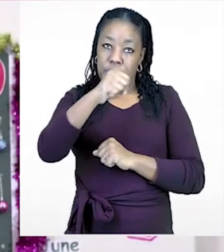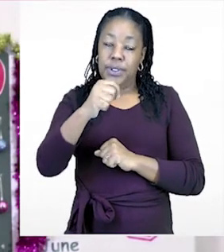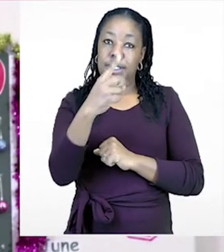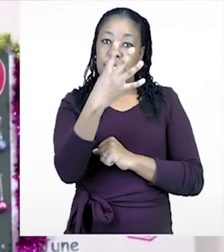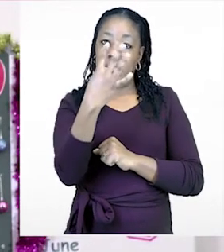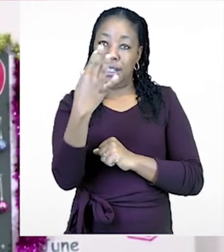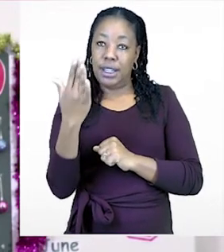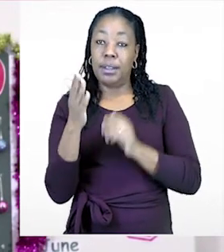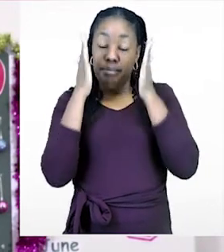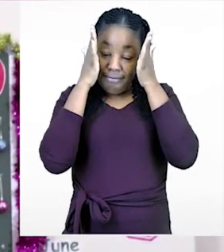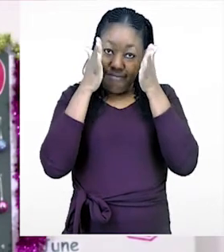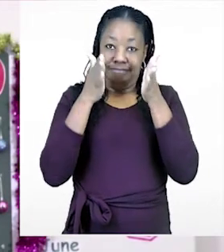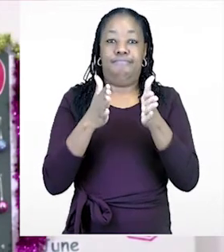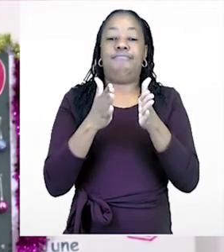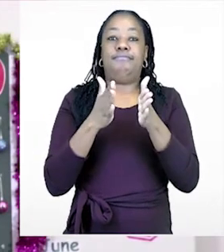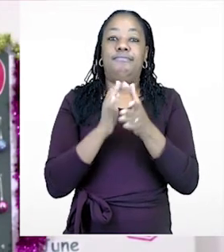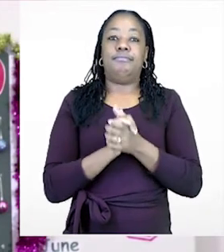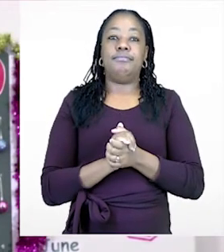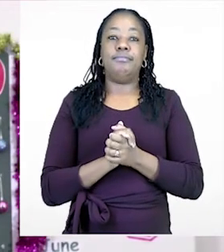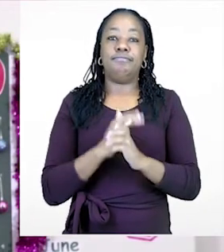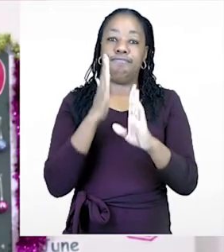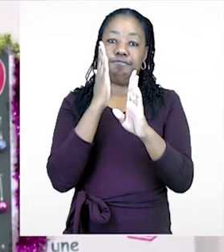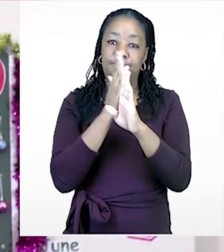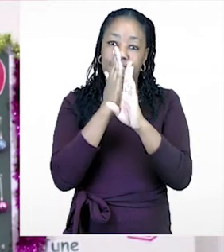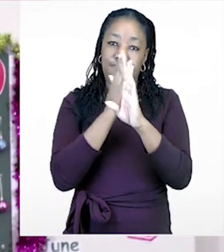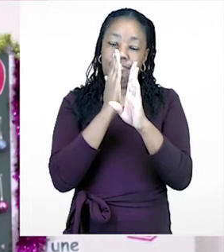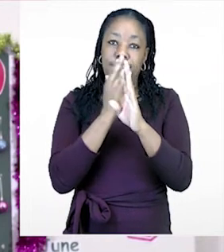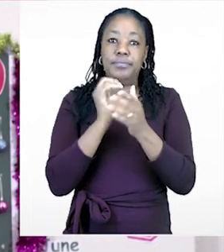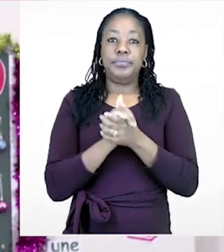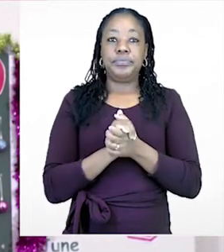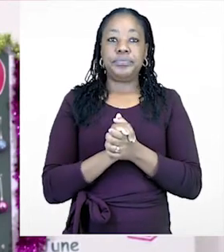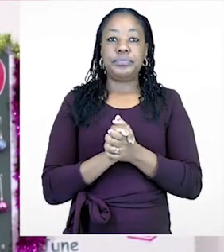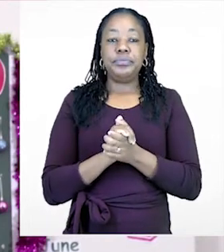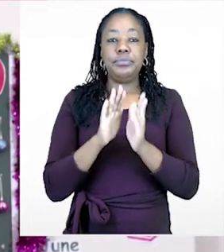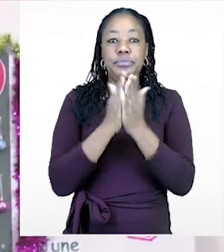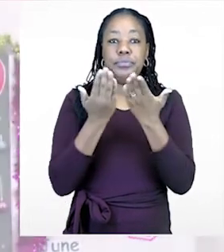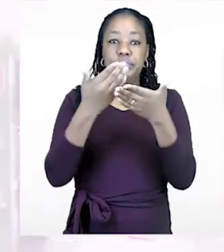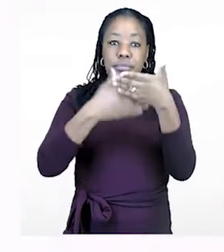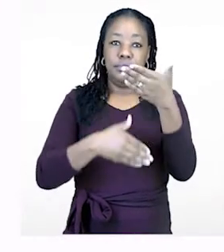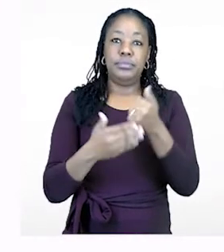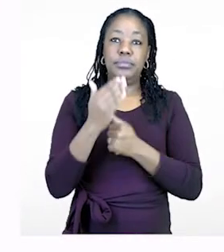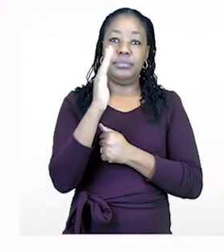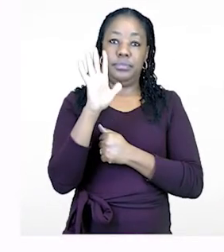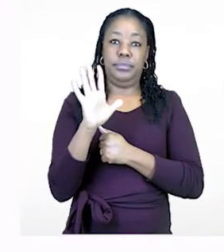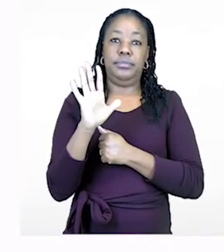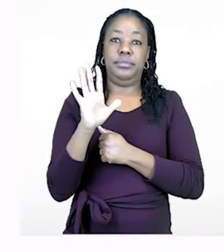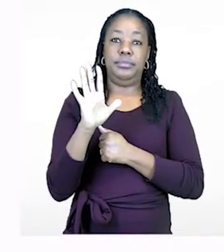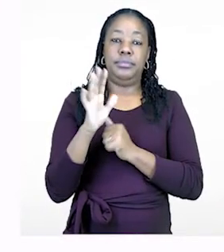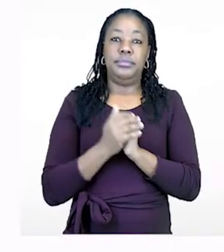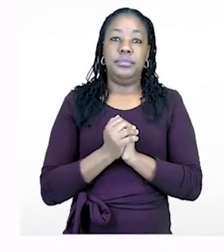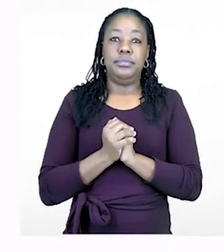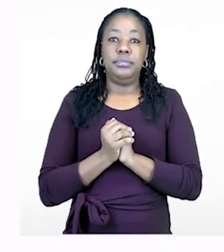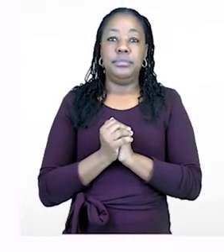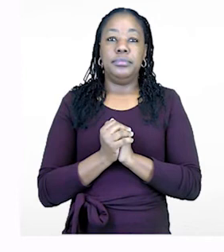so that you don't make any mistakes. Now let's turn to our next exercise on page 5. On page 5,